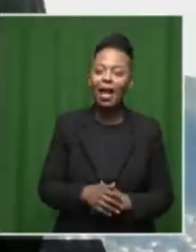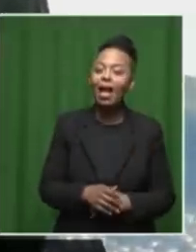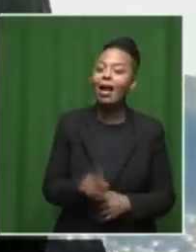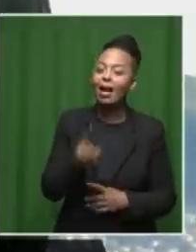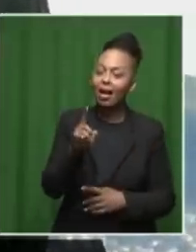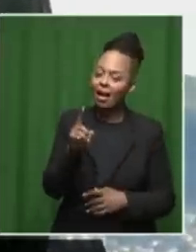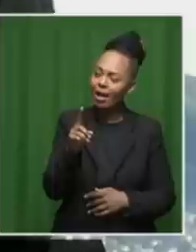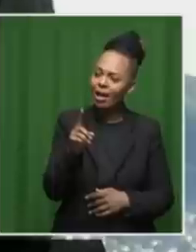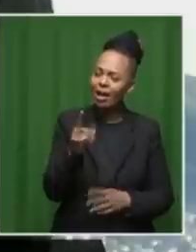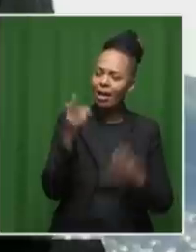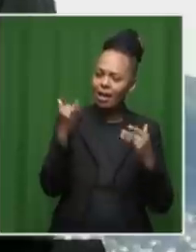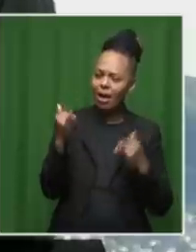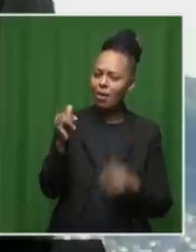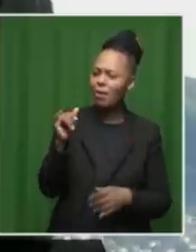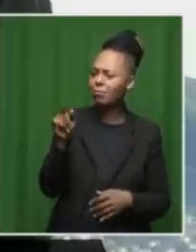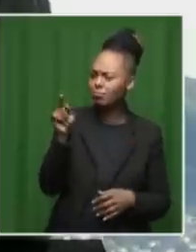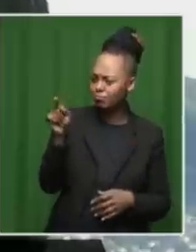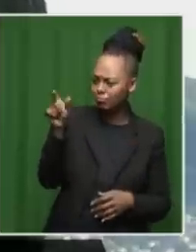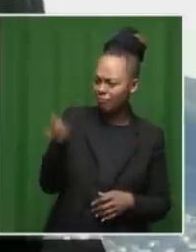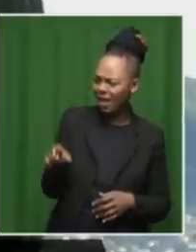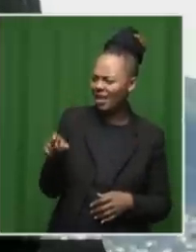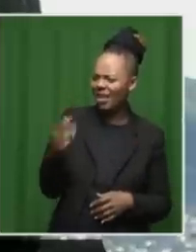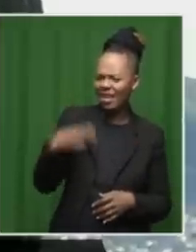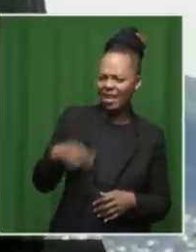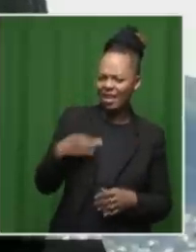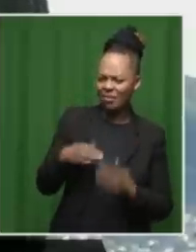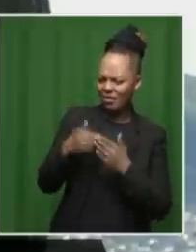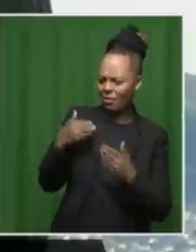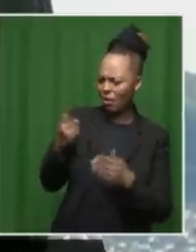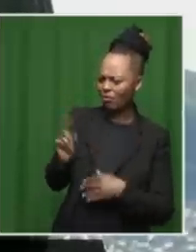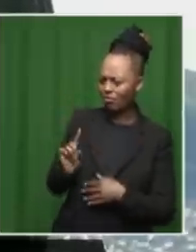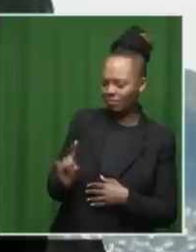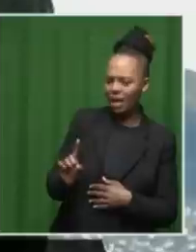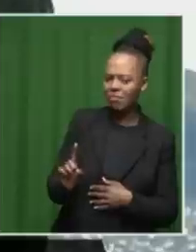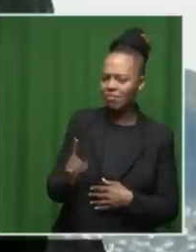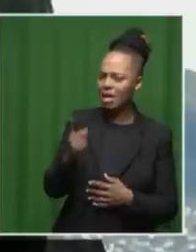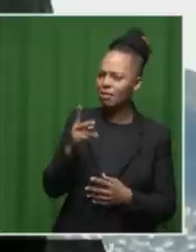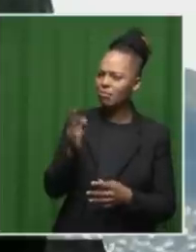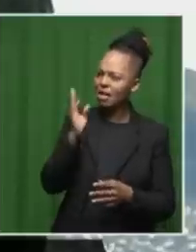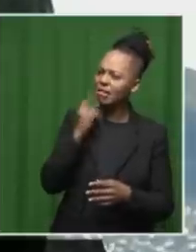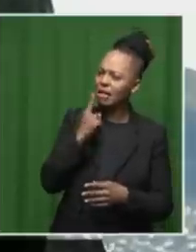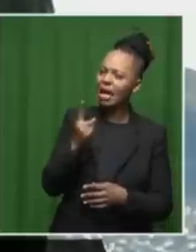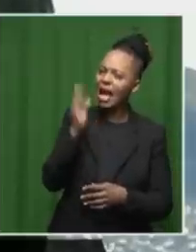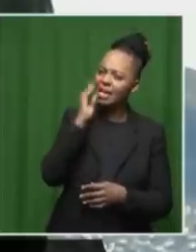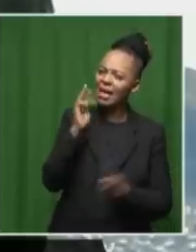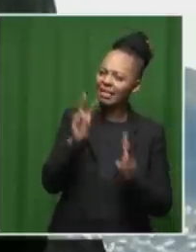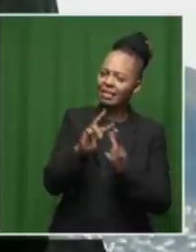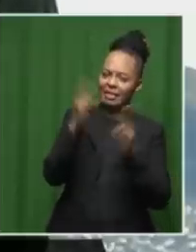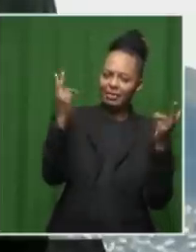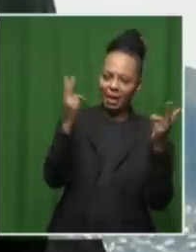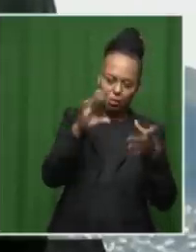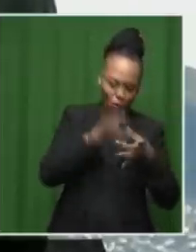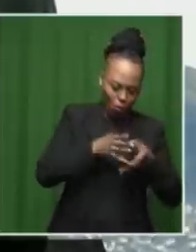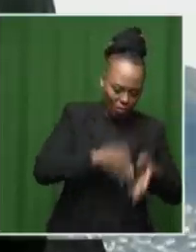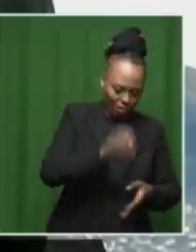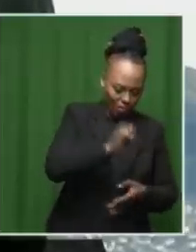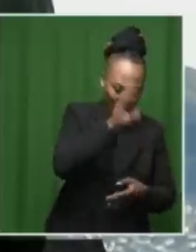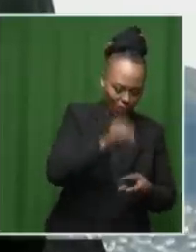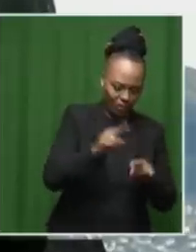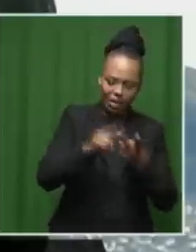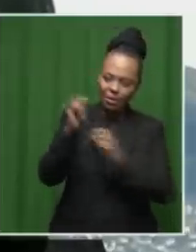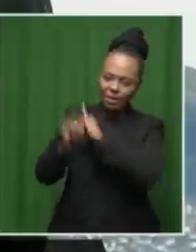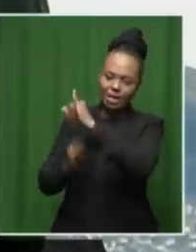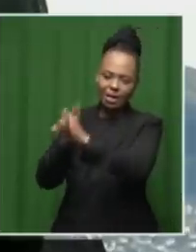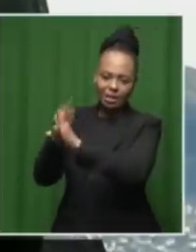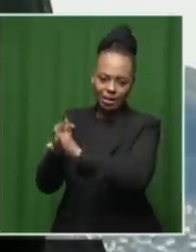the international experience versus the local experience. I think it was Nicole who spoke about wanting to come